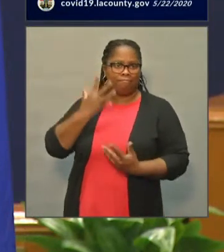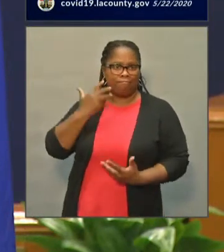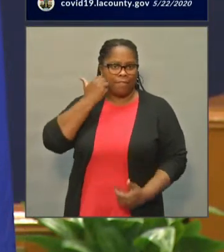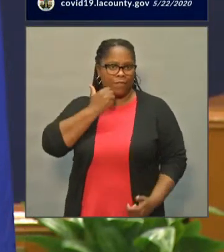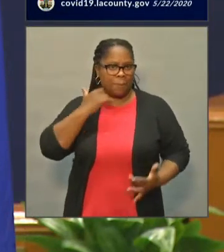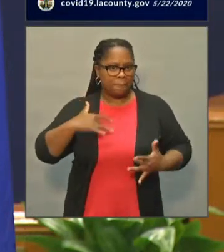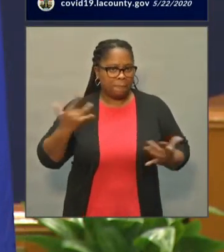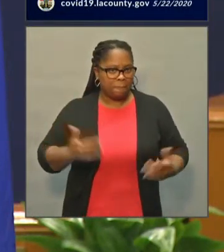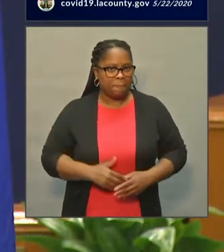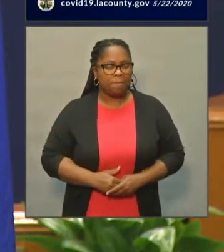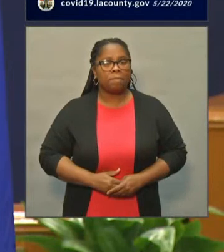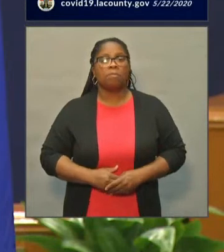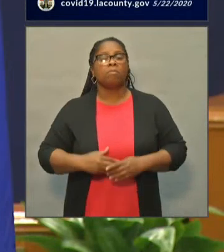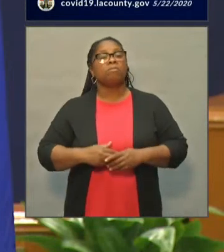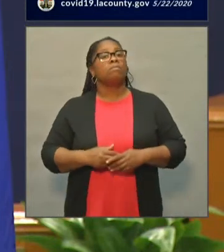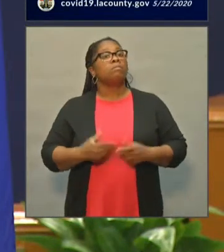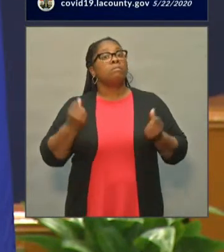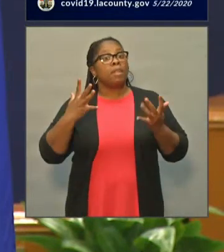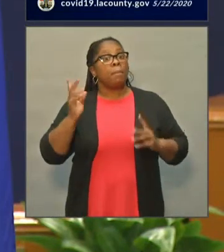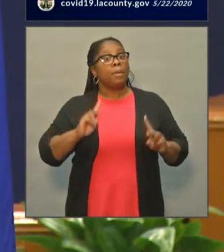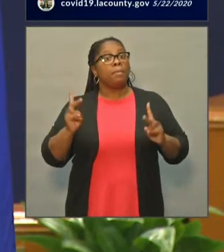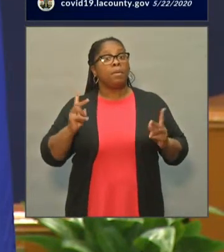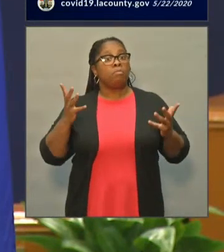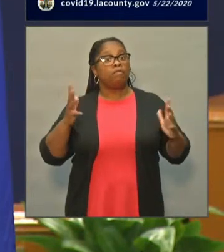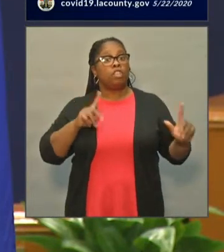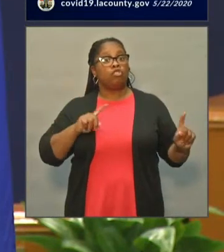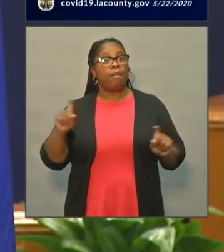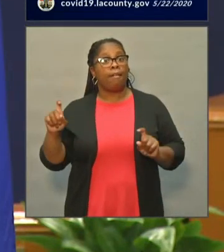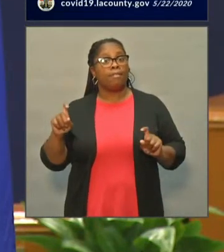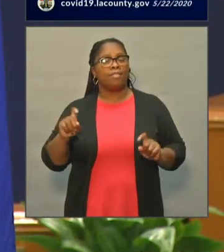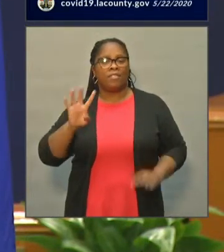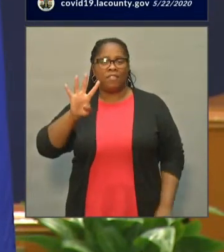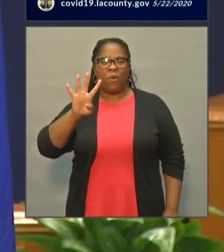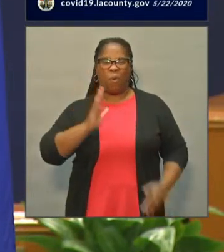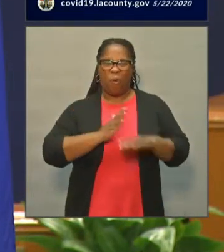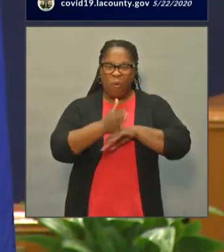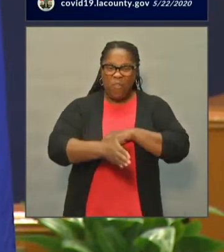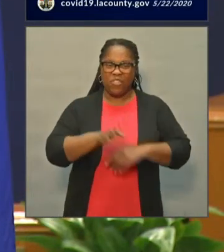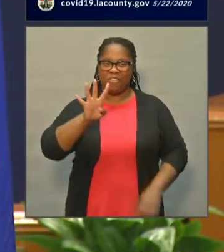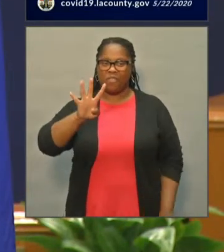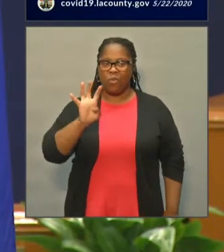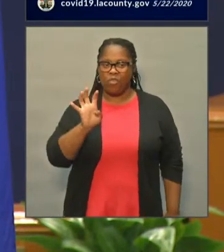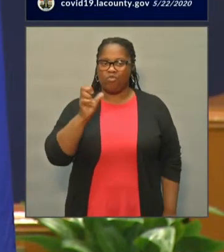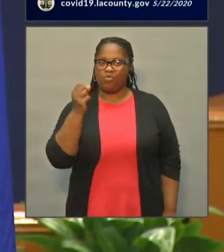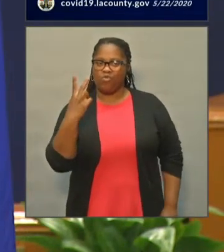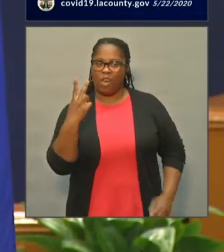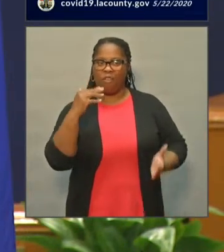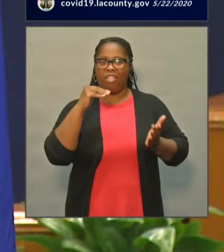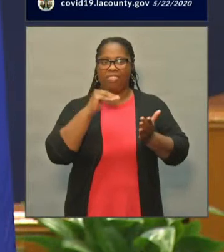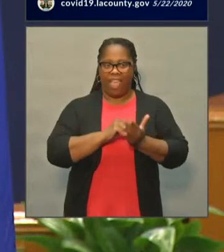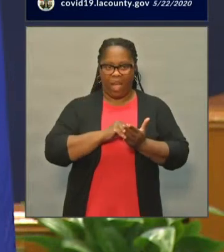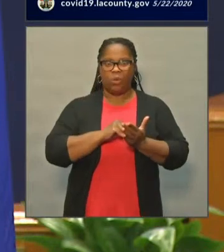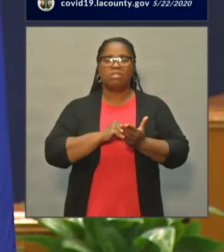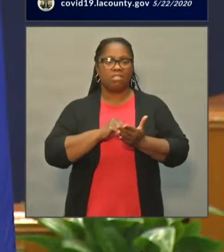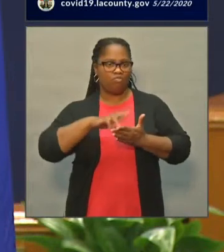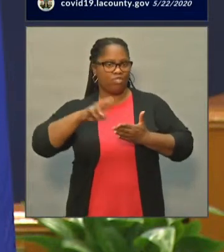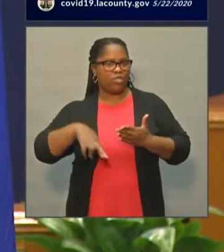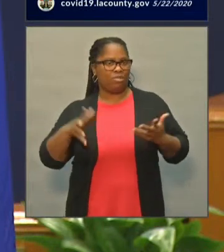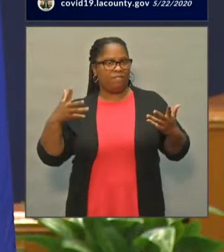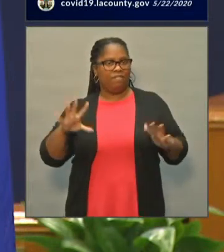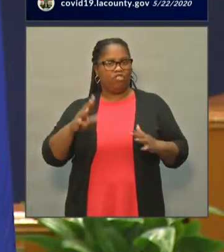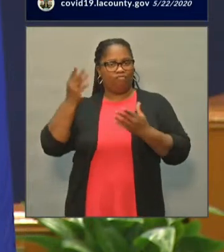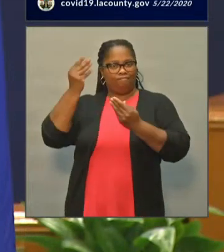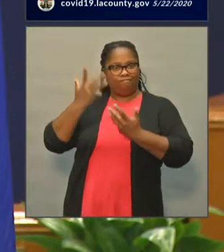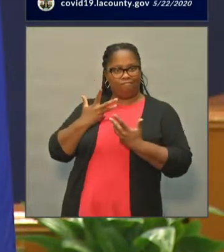Over 412,000 COVID-19 test results for individuals have been reported to LA County's Department of Public